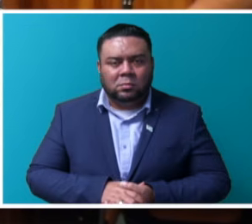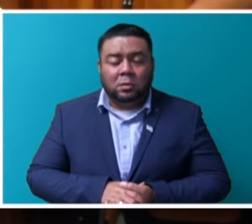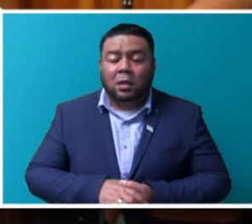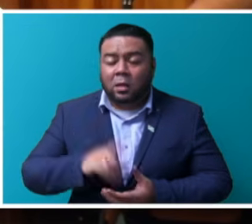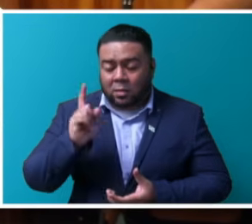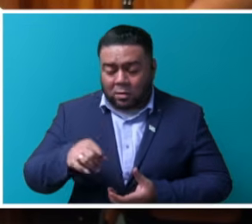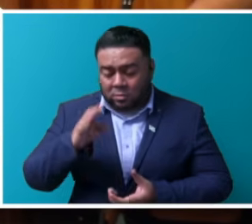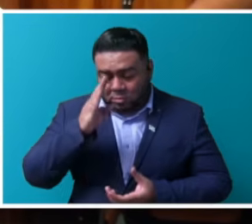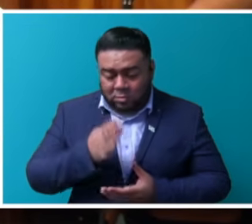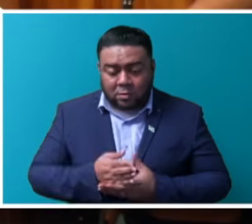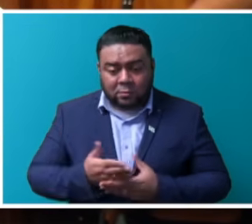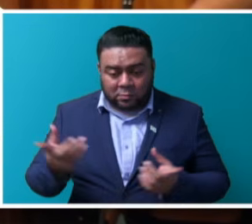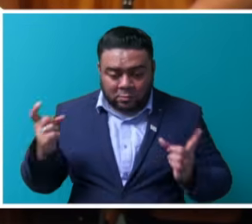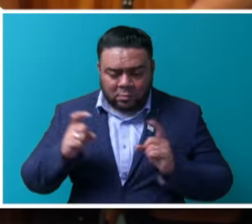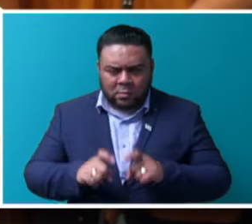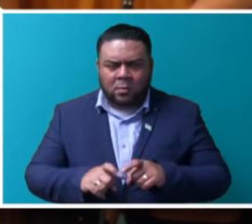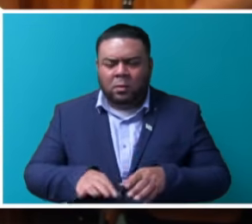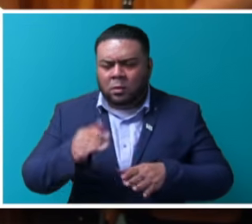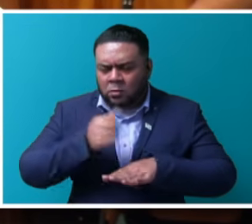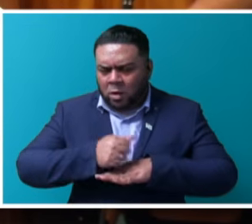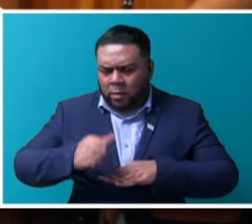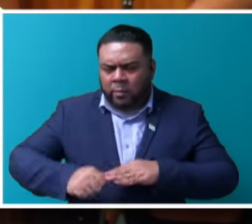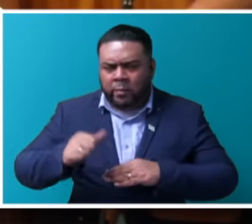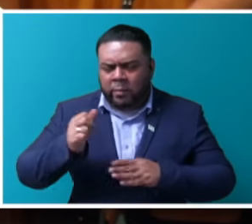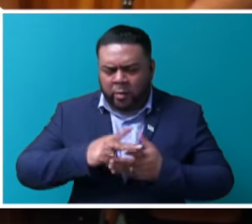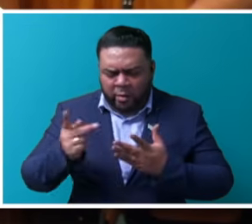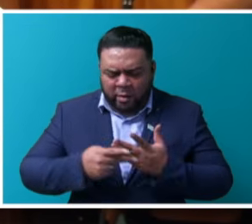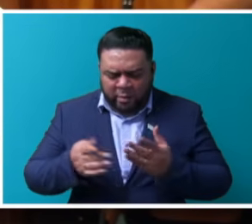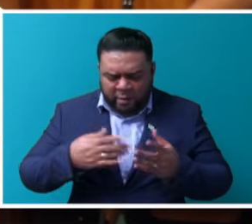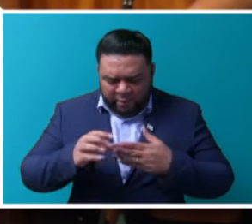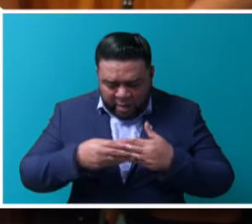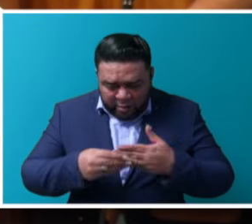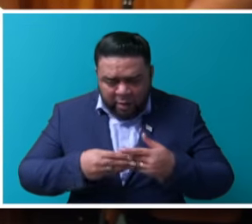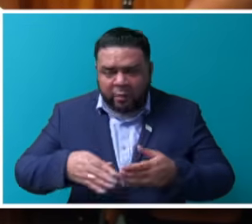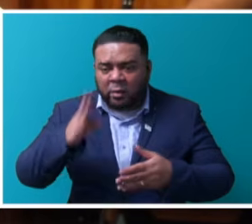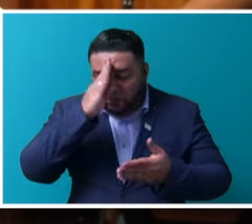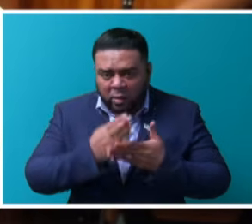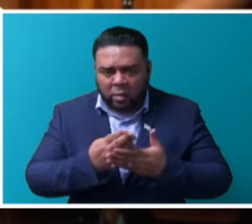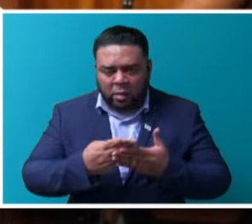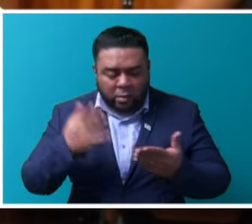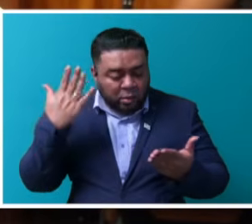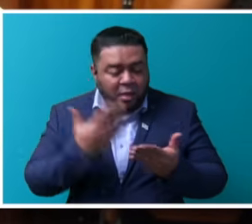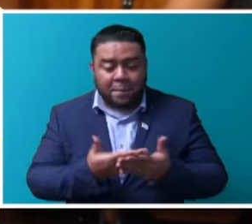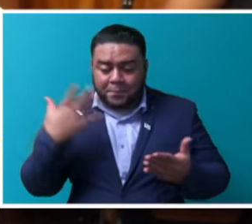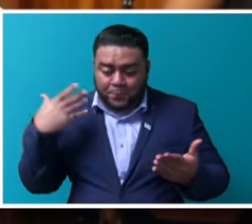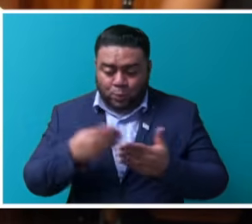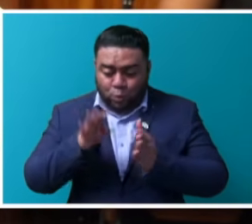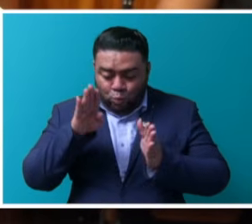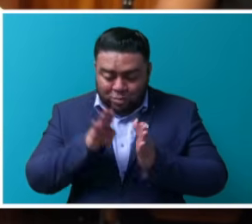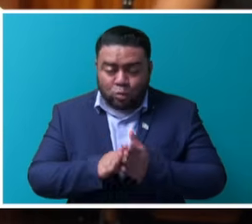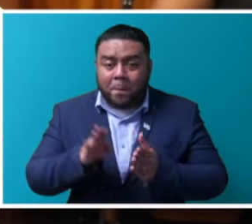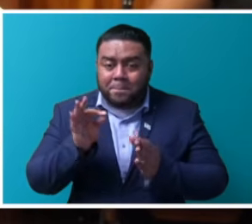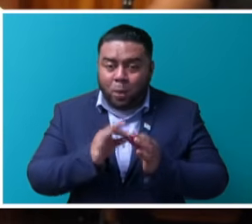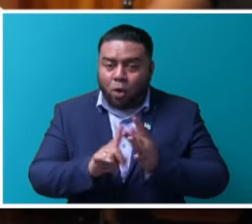Speaker, to bring sustainability to our scholarship programs and also provide flexibility to students for reduced bond period, a new initiative